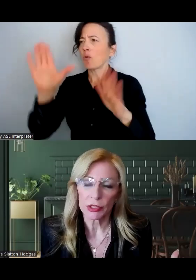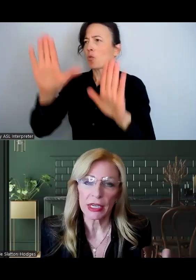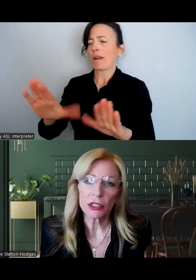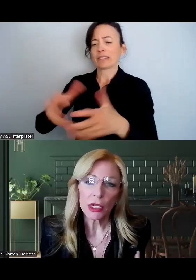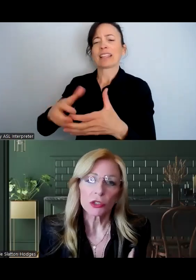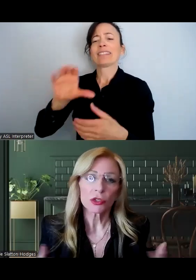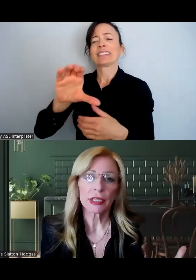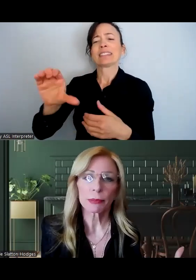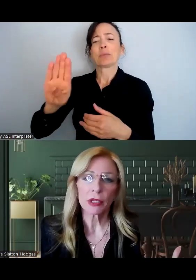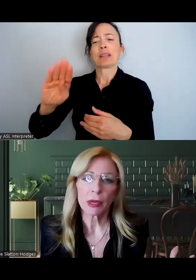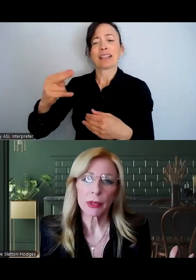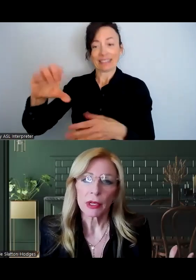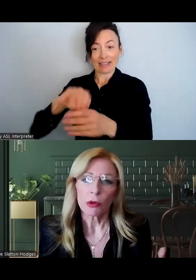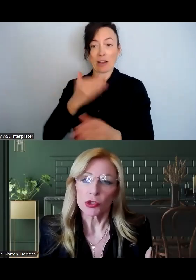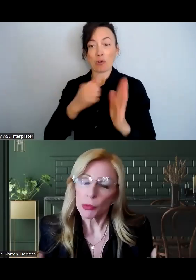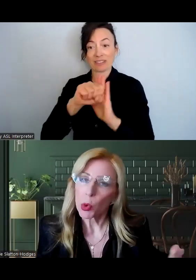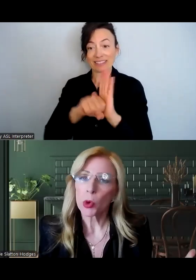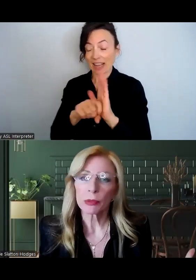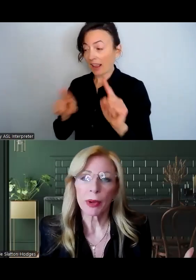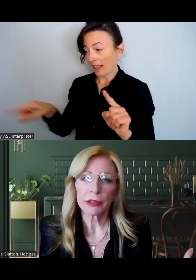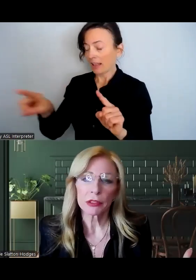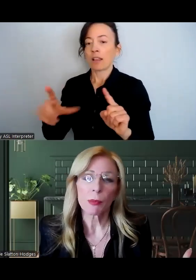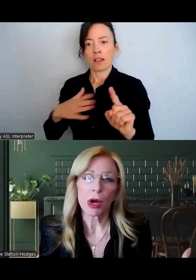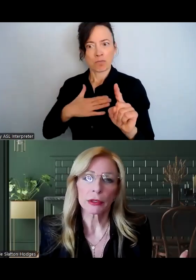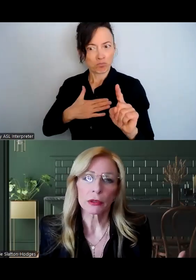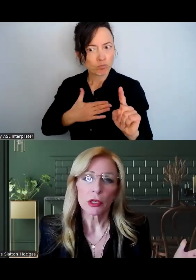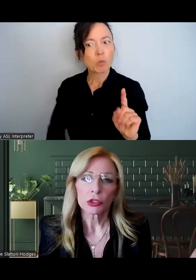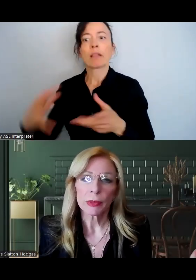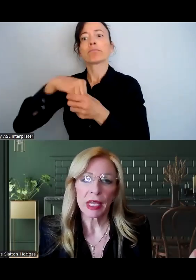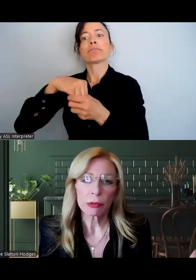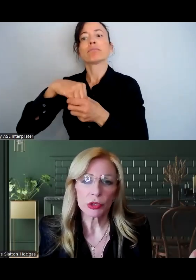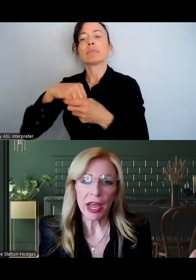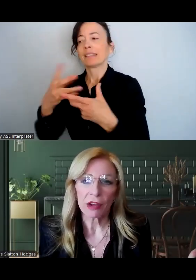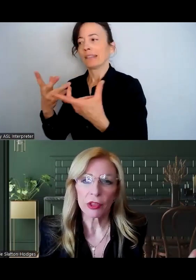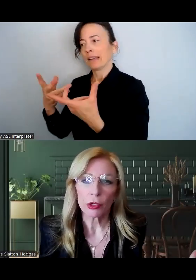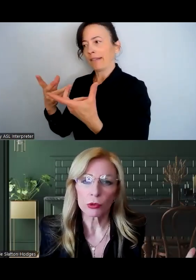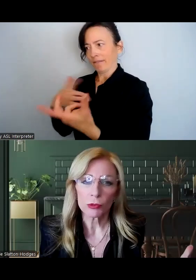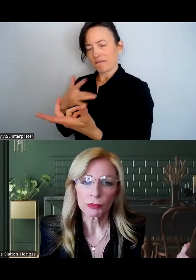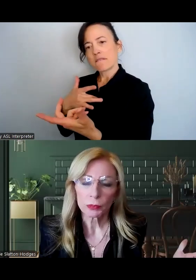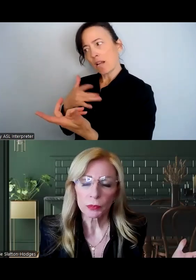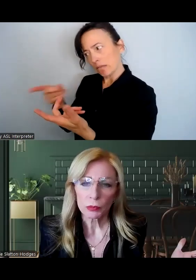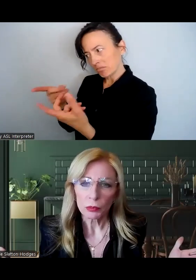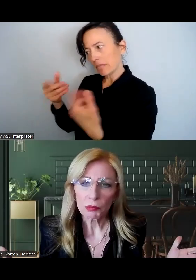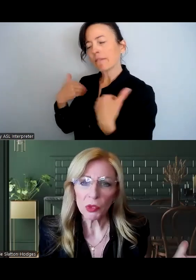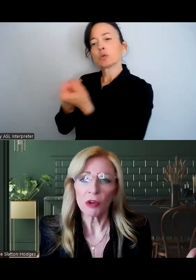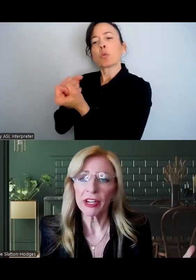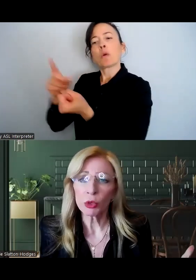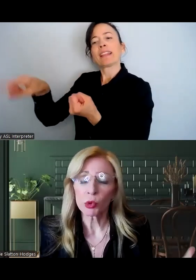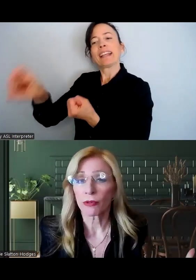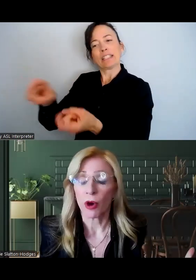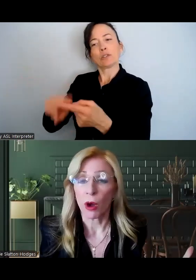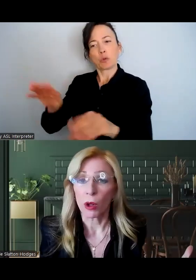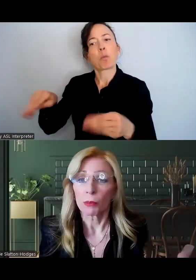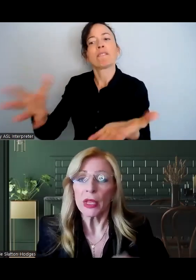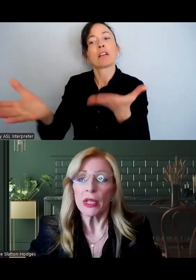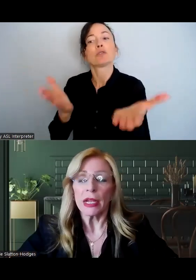our state stepped up, supported by this model, to be able to have those